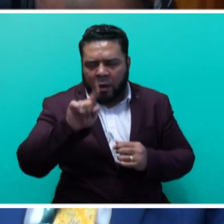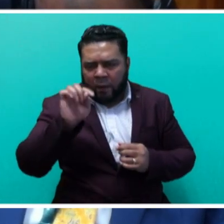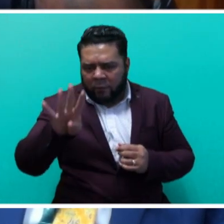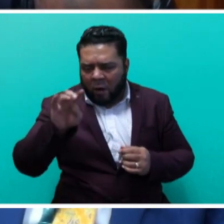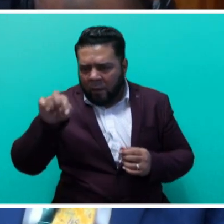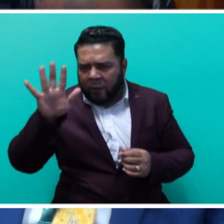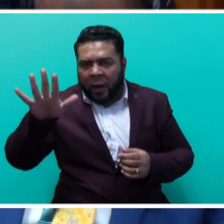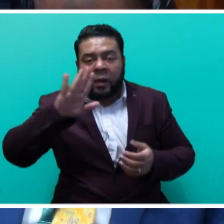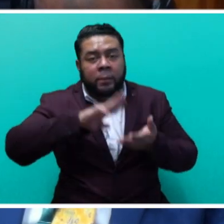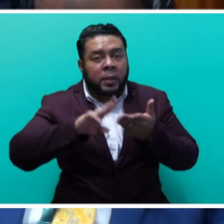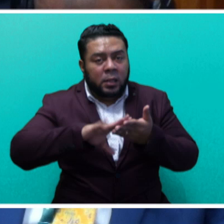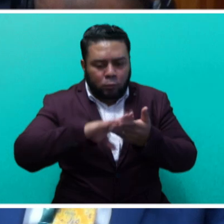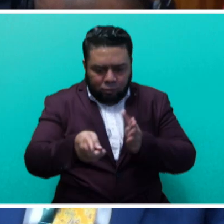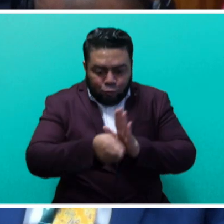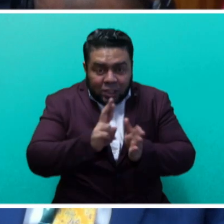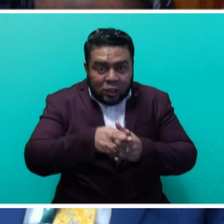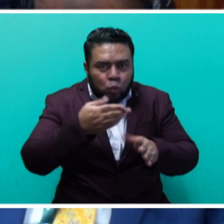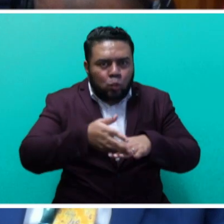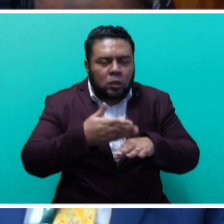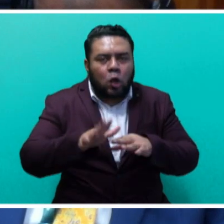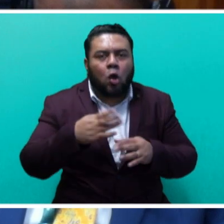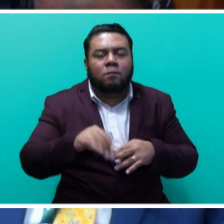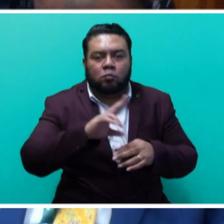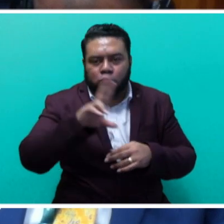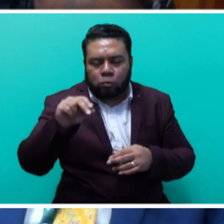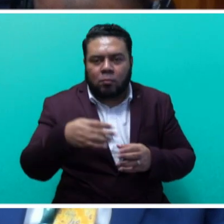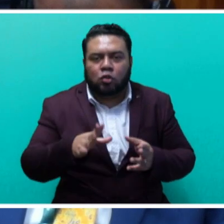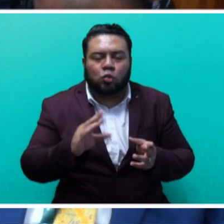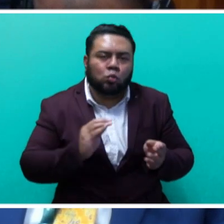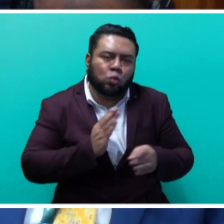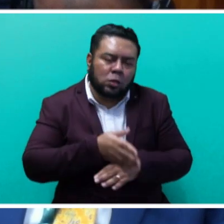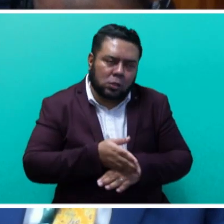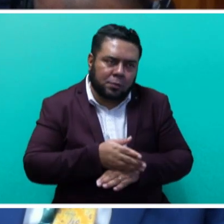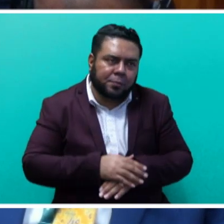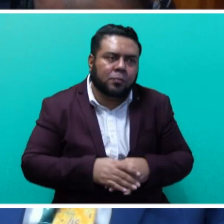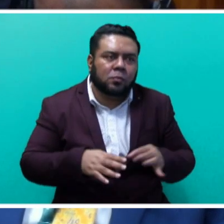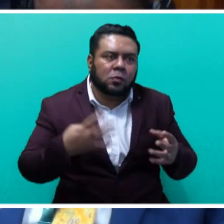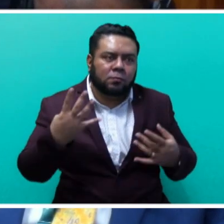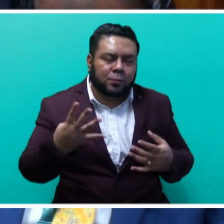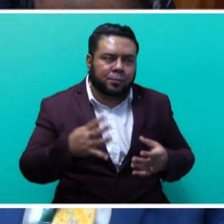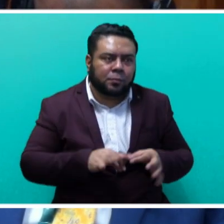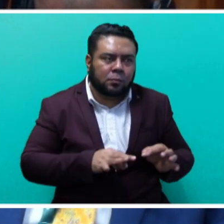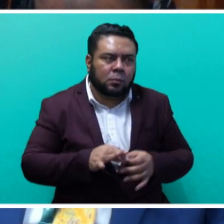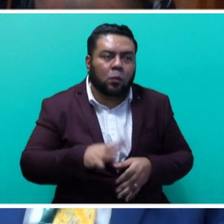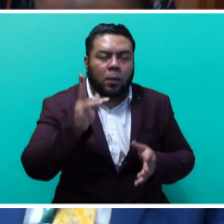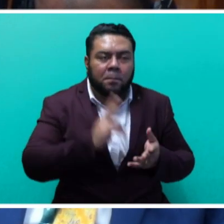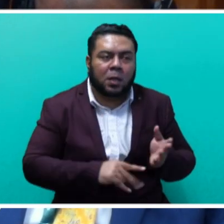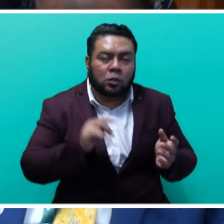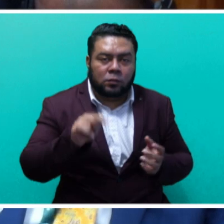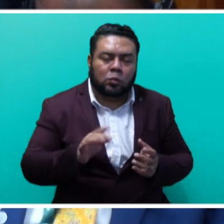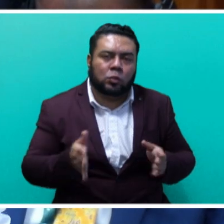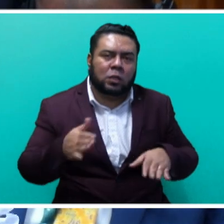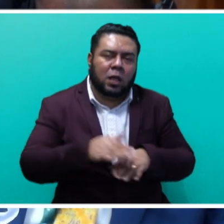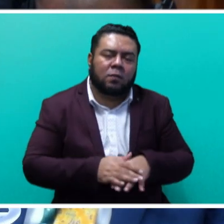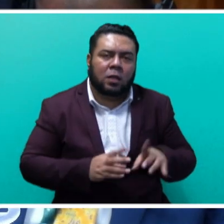for renewal of roads and services, bridges and crossings throughout the 4 divisions, where part of this will cover development